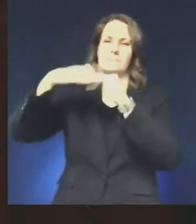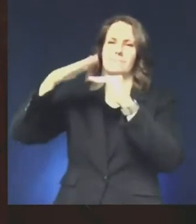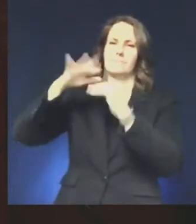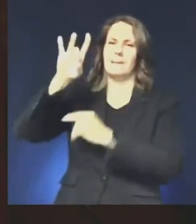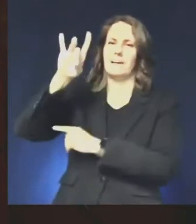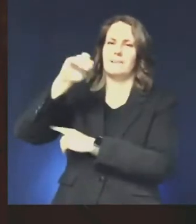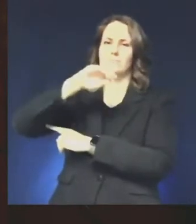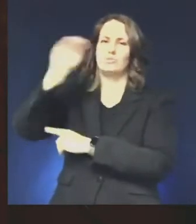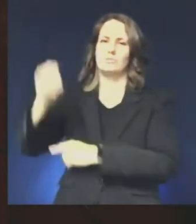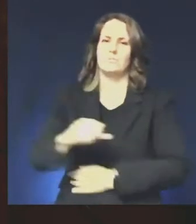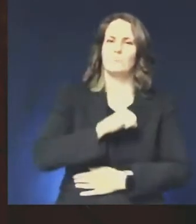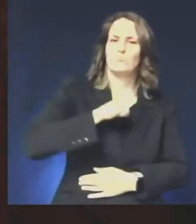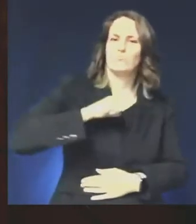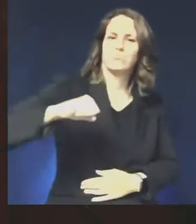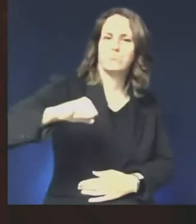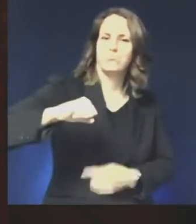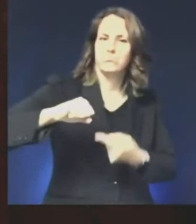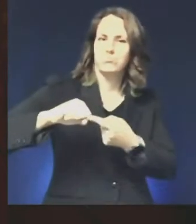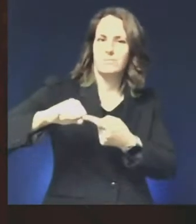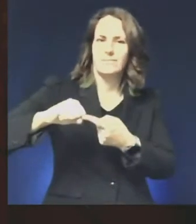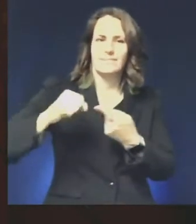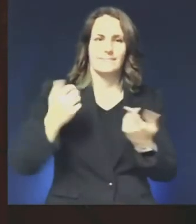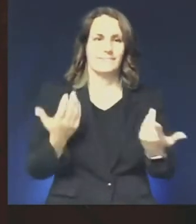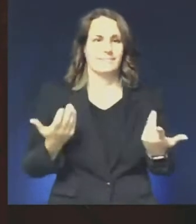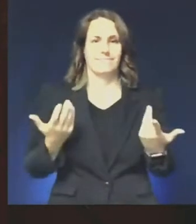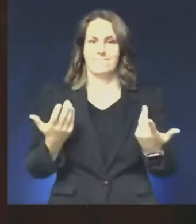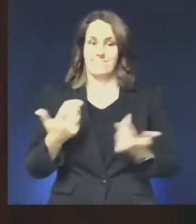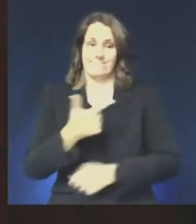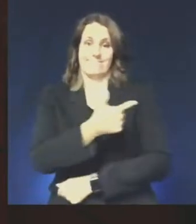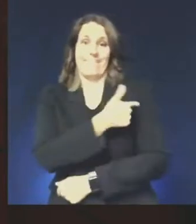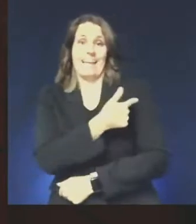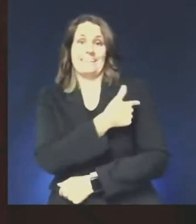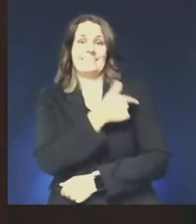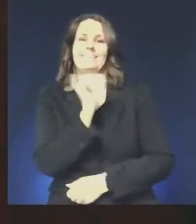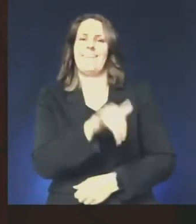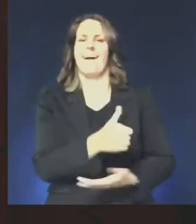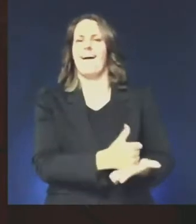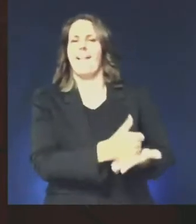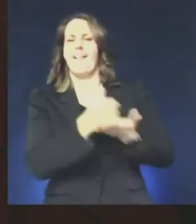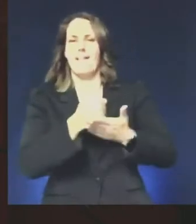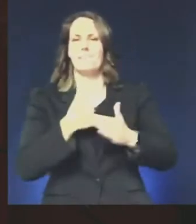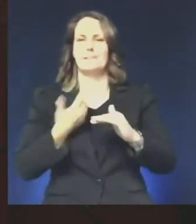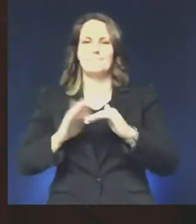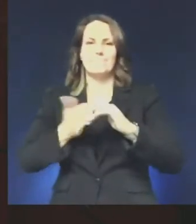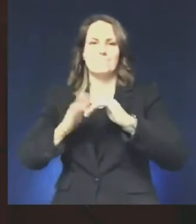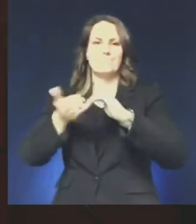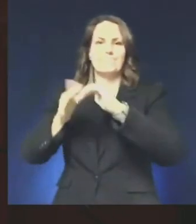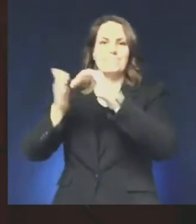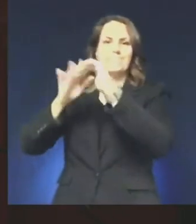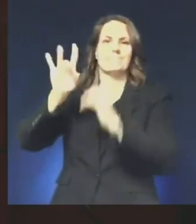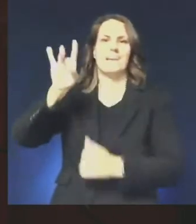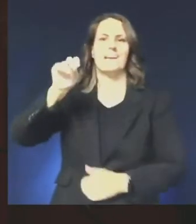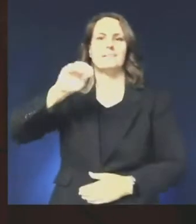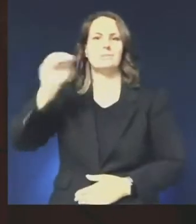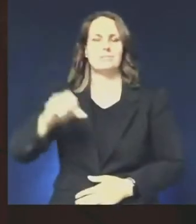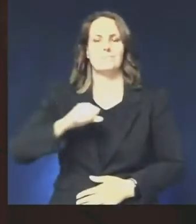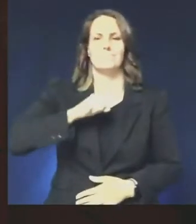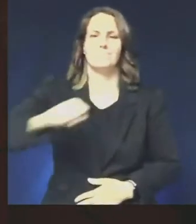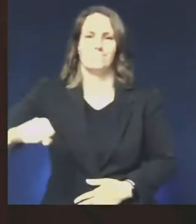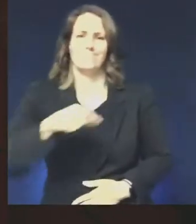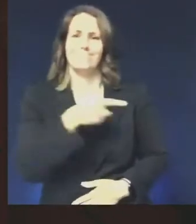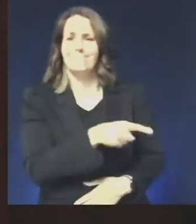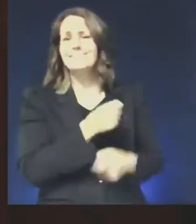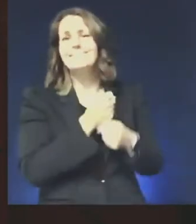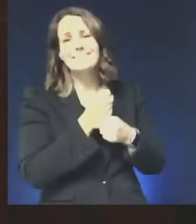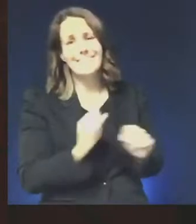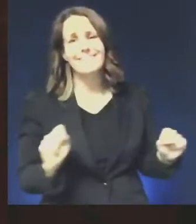from serious illness, hospitalization, and death. The vaccines work. Please, if you haven't gotten your